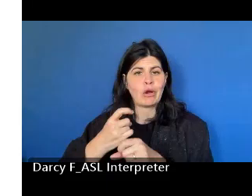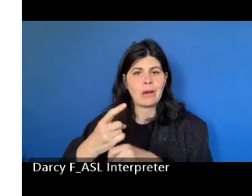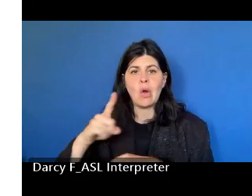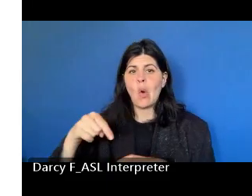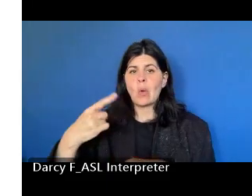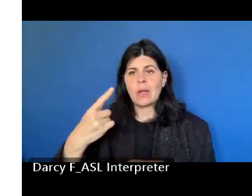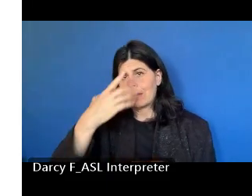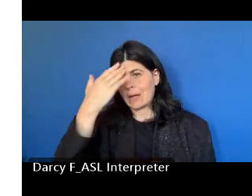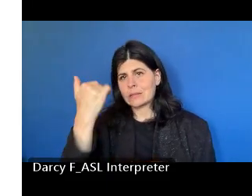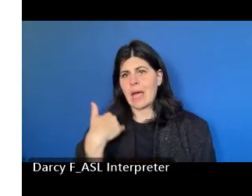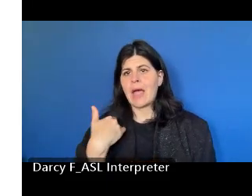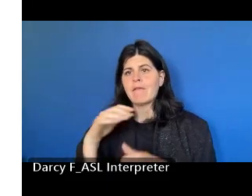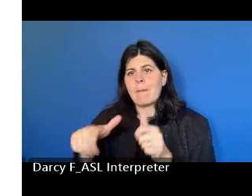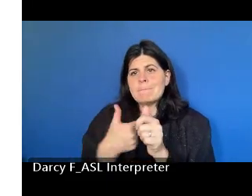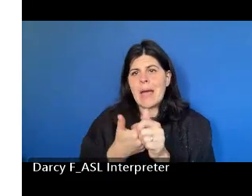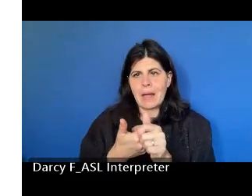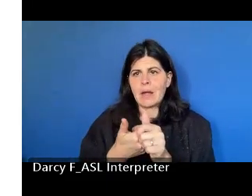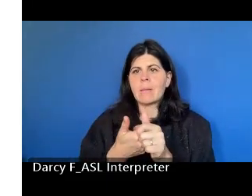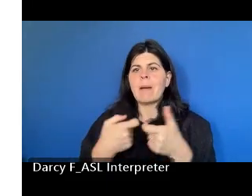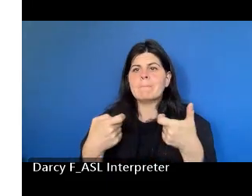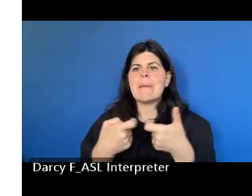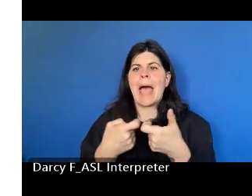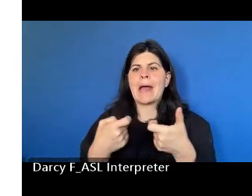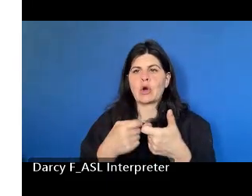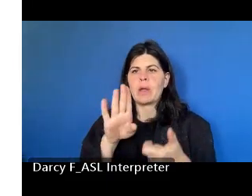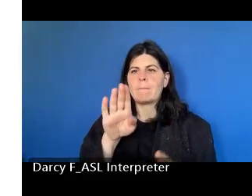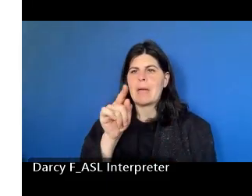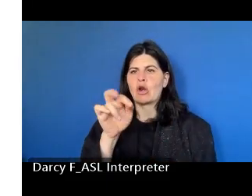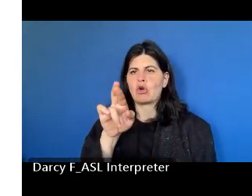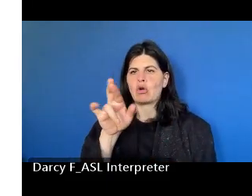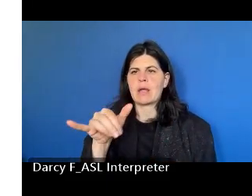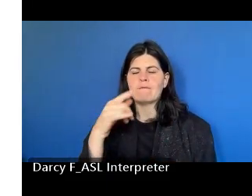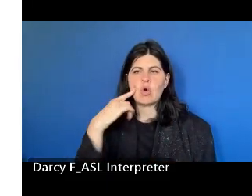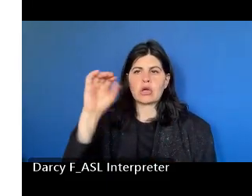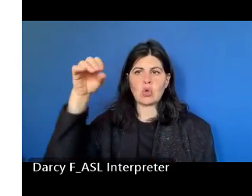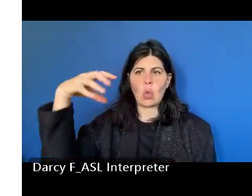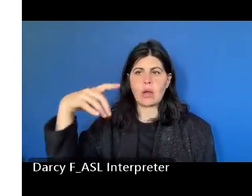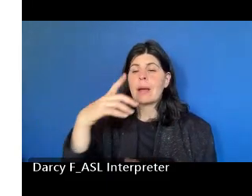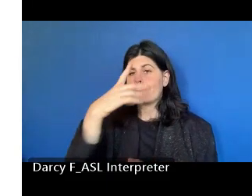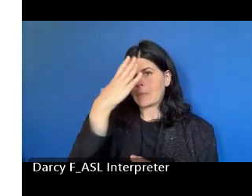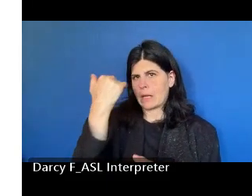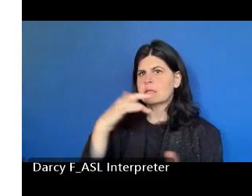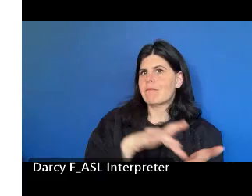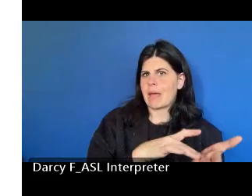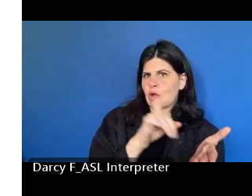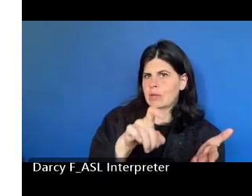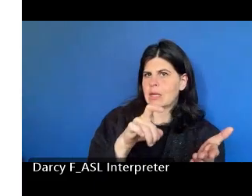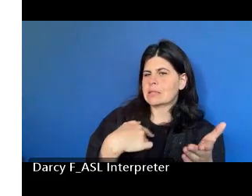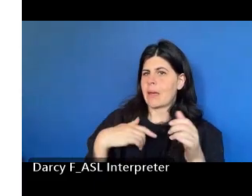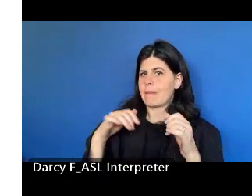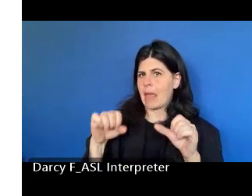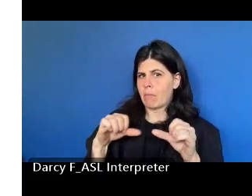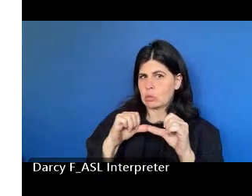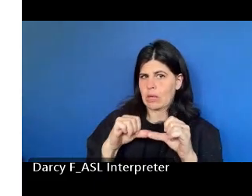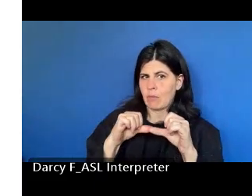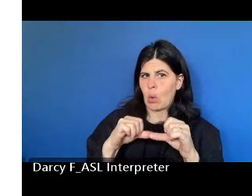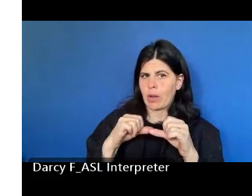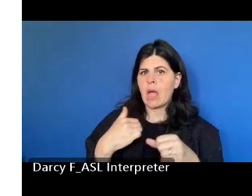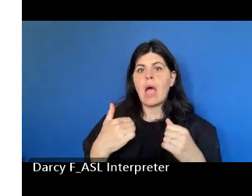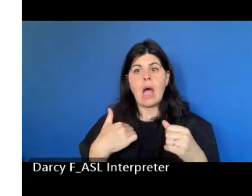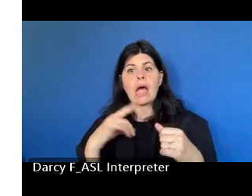backup battery on solar due to medical needs that I'm able to keep going. I do have concerns for